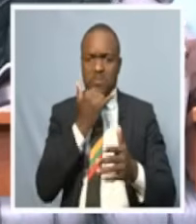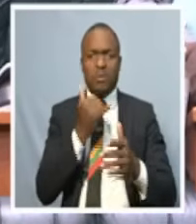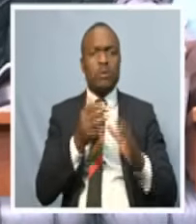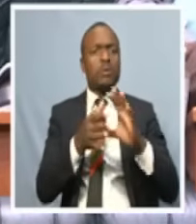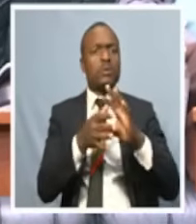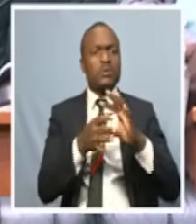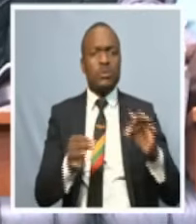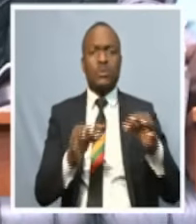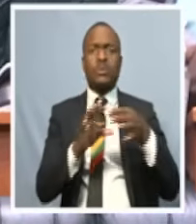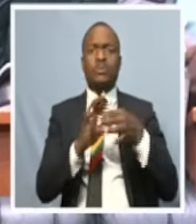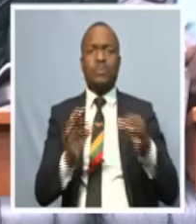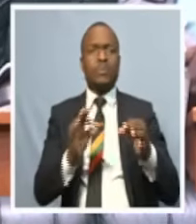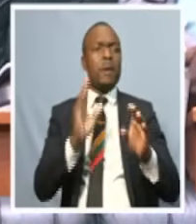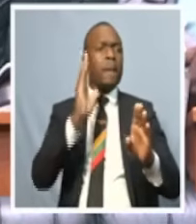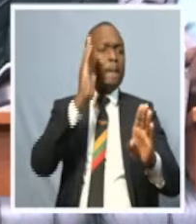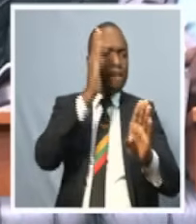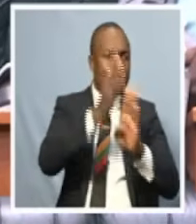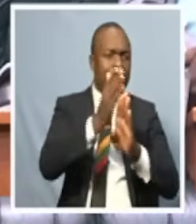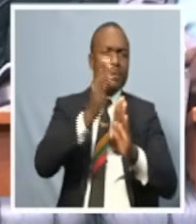targeting individuals